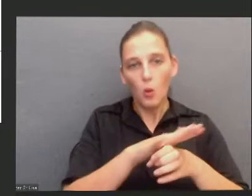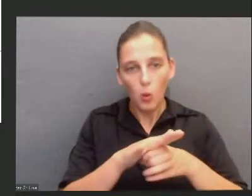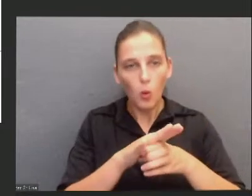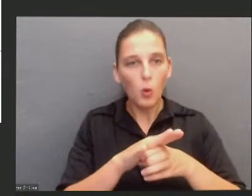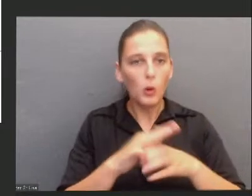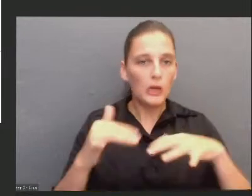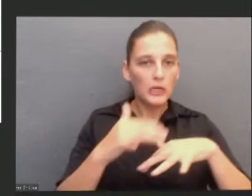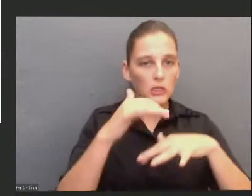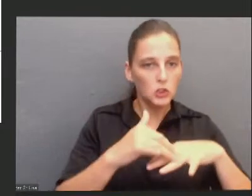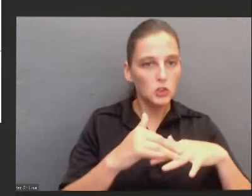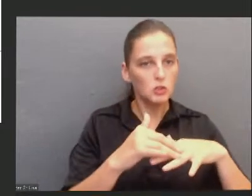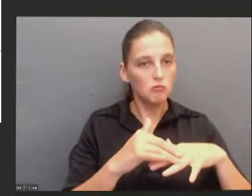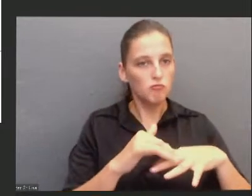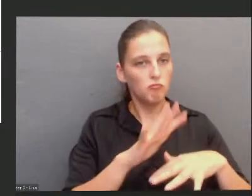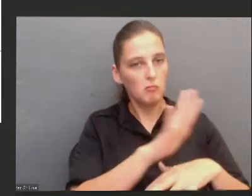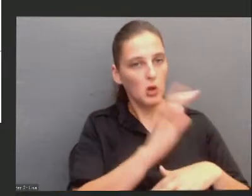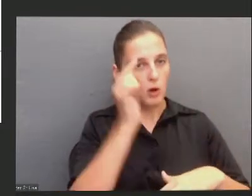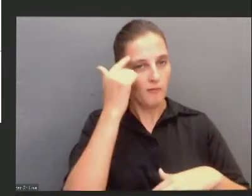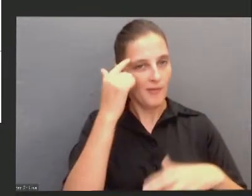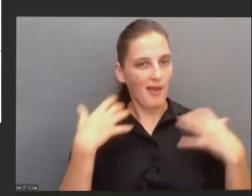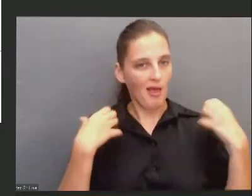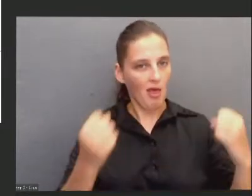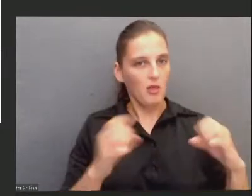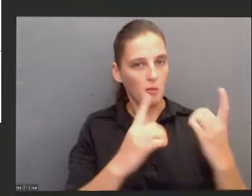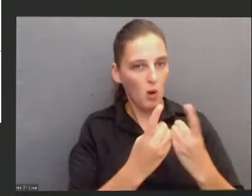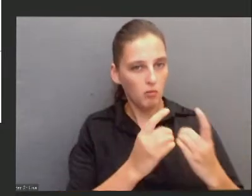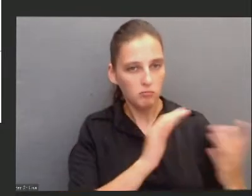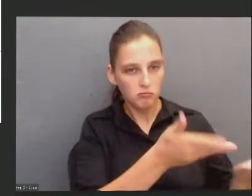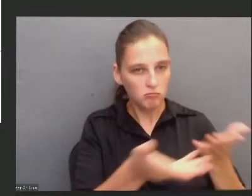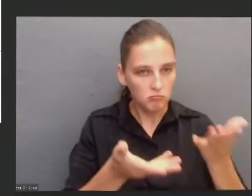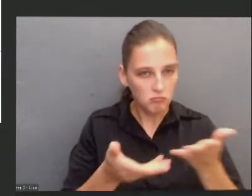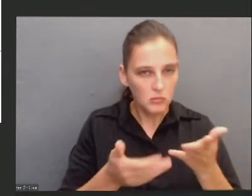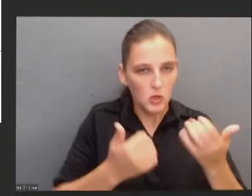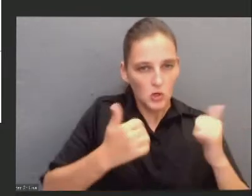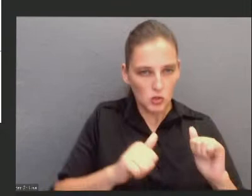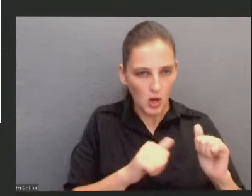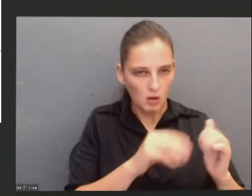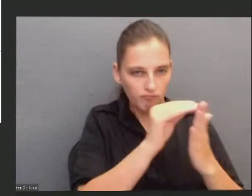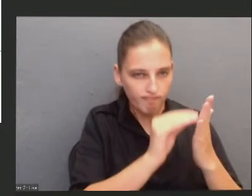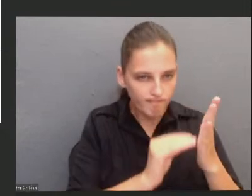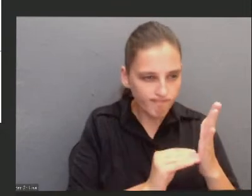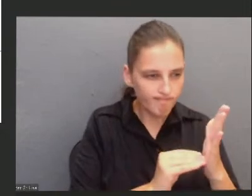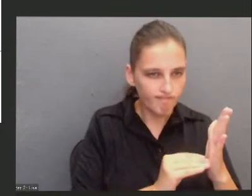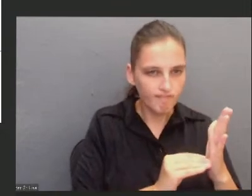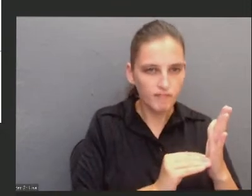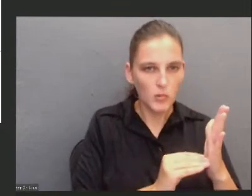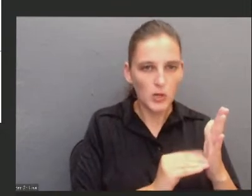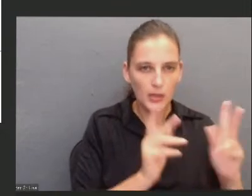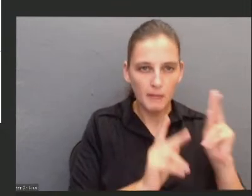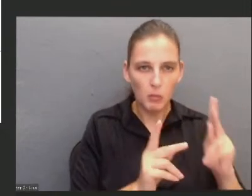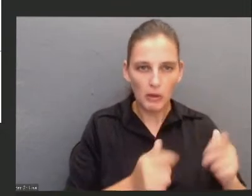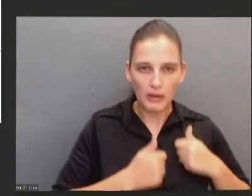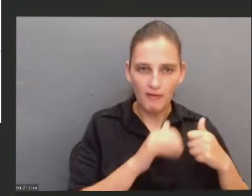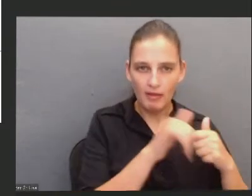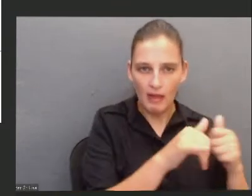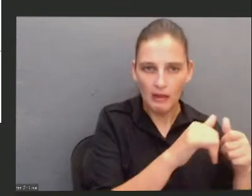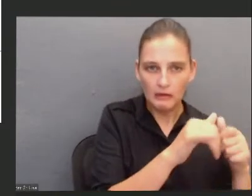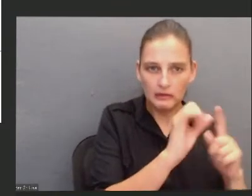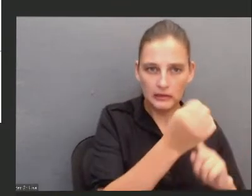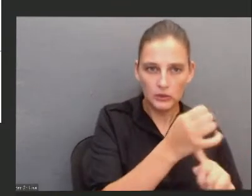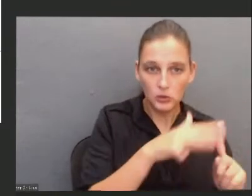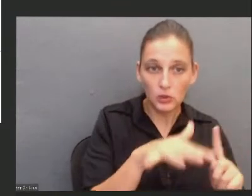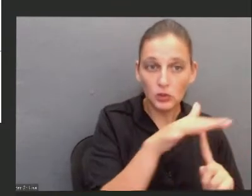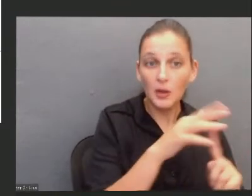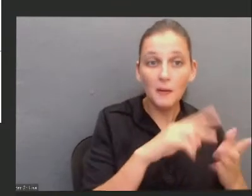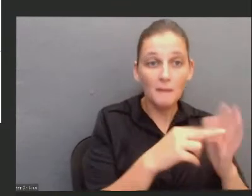establish efforts to track and report on the health status and outcomes of people living in these settings. So again, this includes those carceral